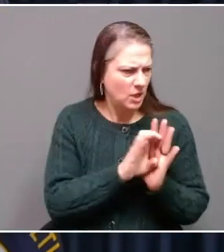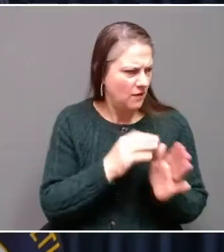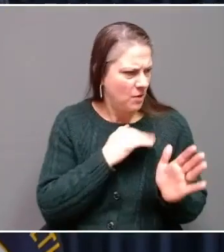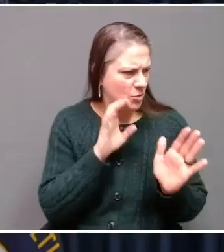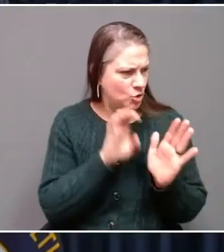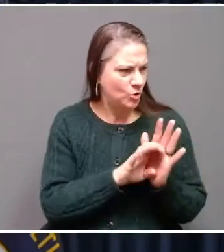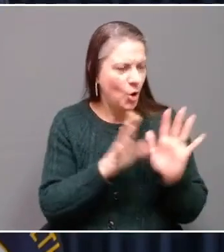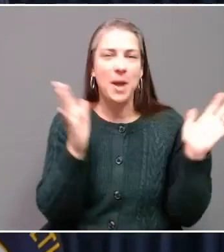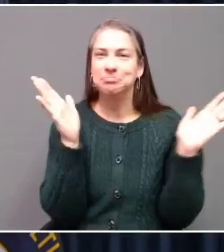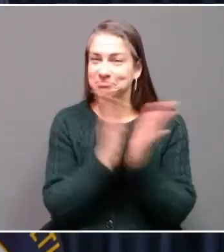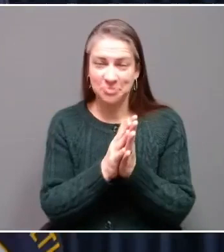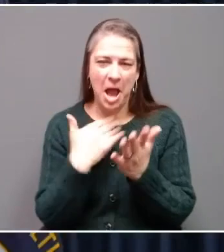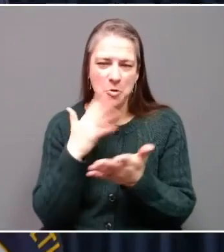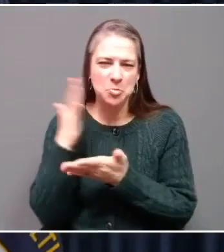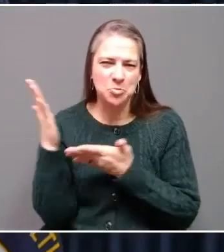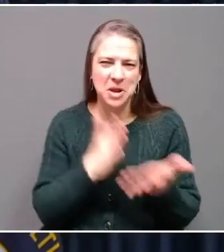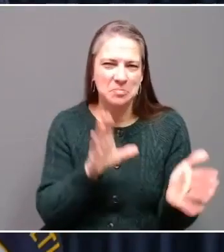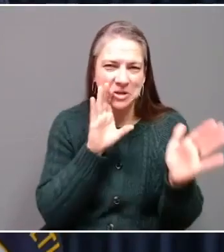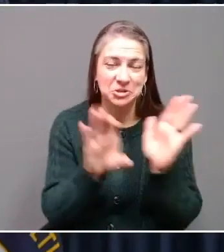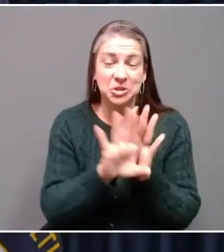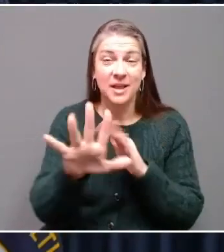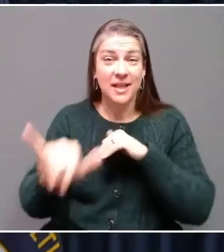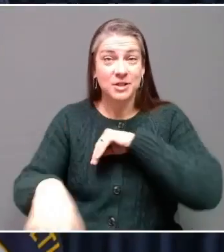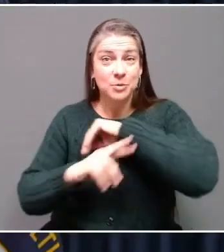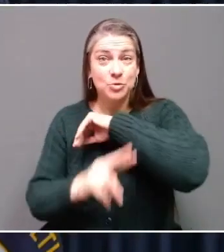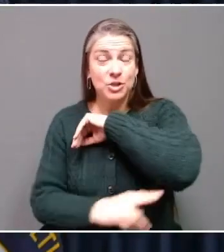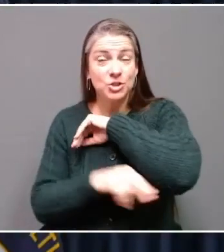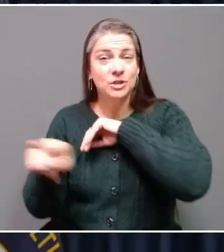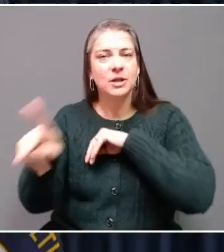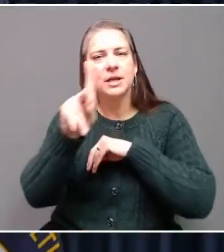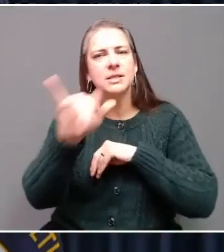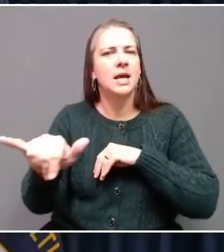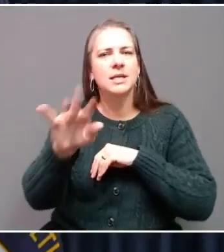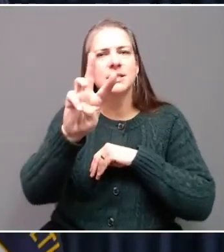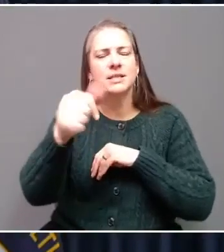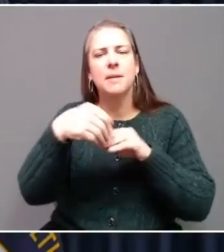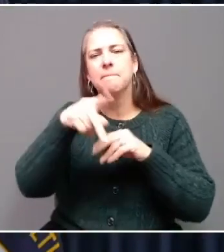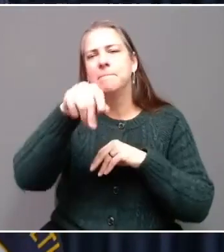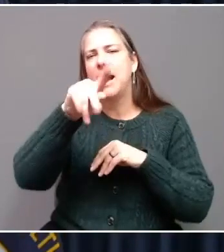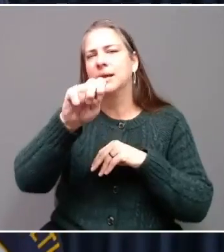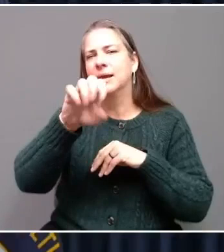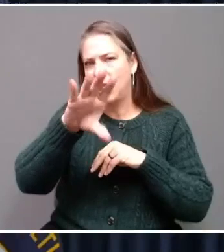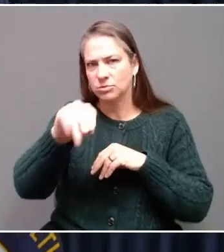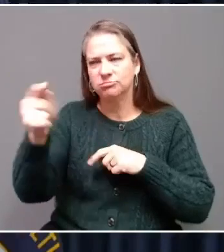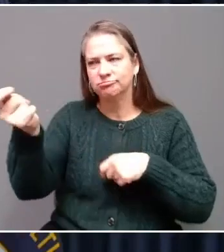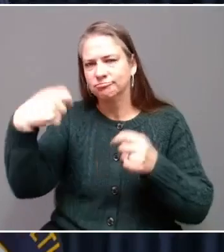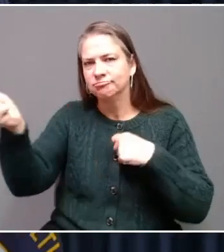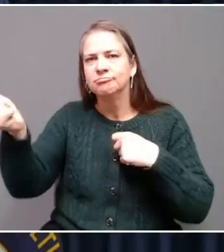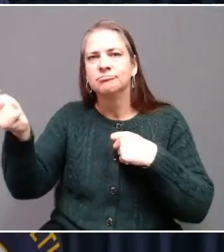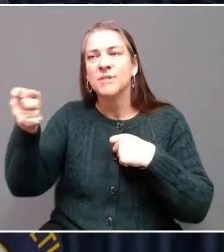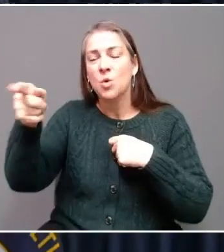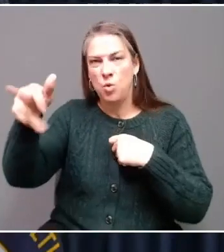photos. The bridge along Kentucky 610 in Pike County replaced the former structure destroyed in the